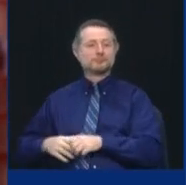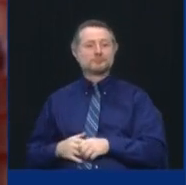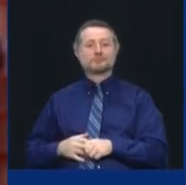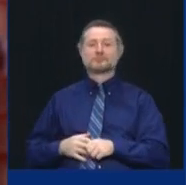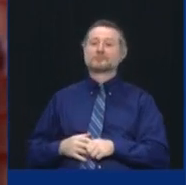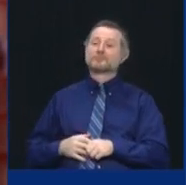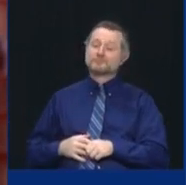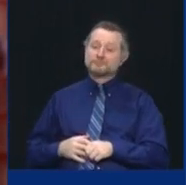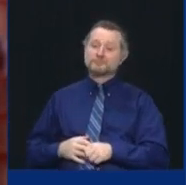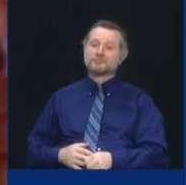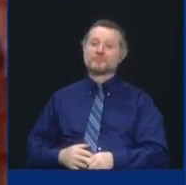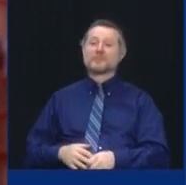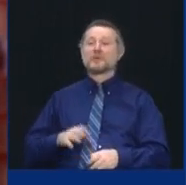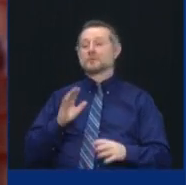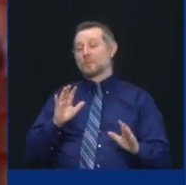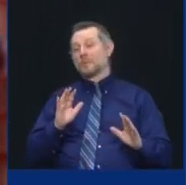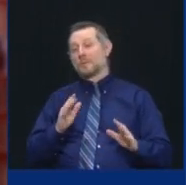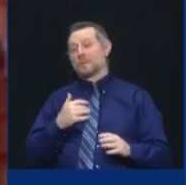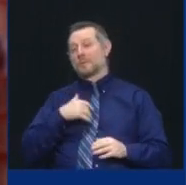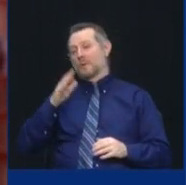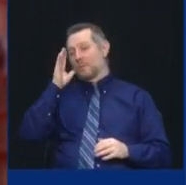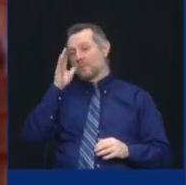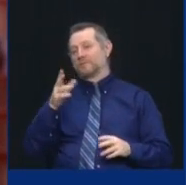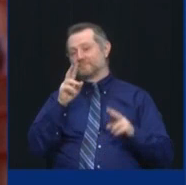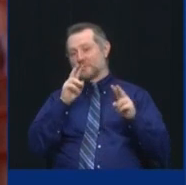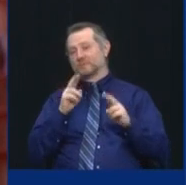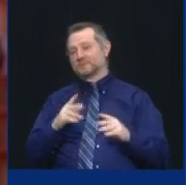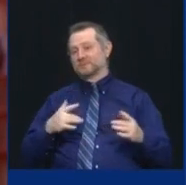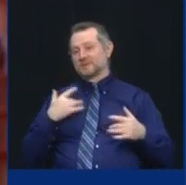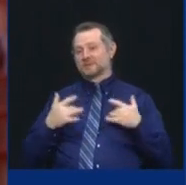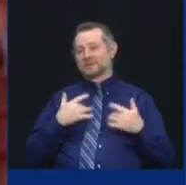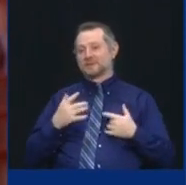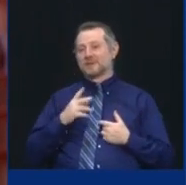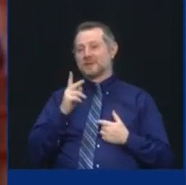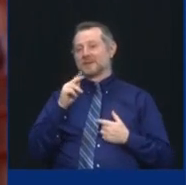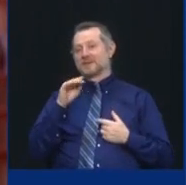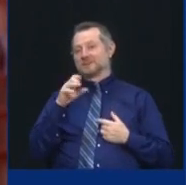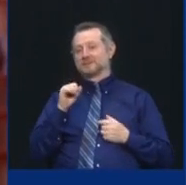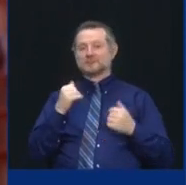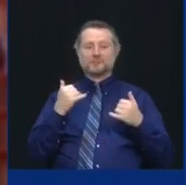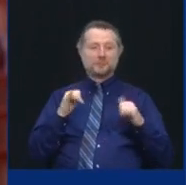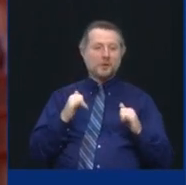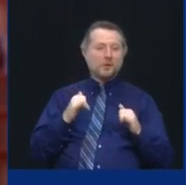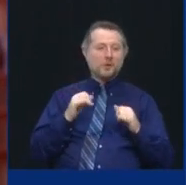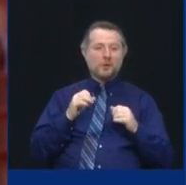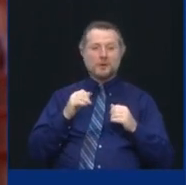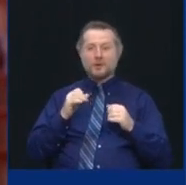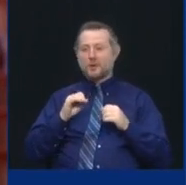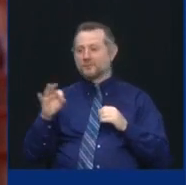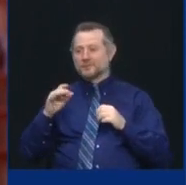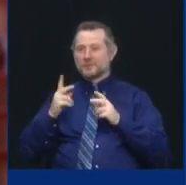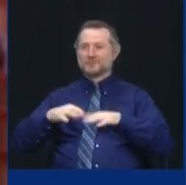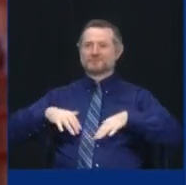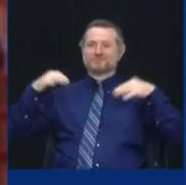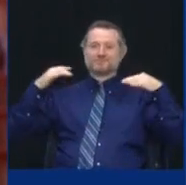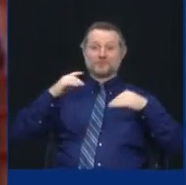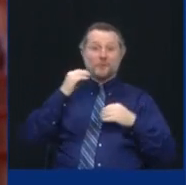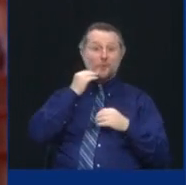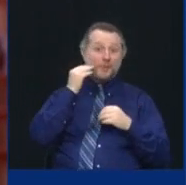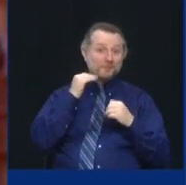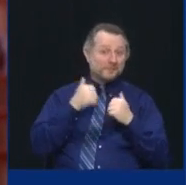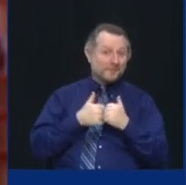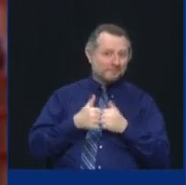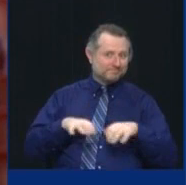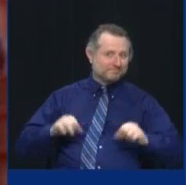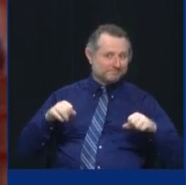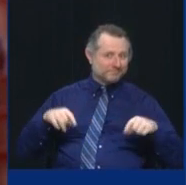But first, we're going to look forward to an exciting Knicks playoff run with a lot more people. And for Knicks home playoff games, we're shooting